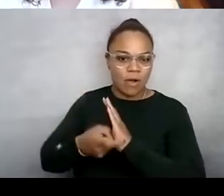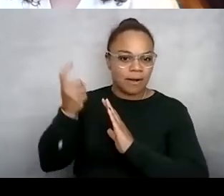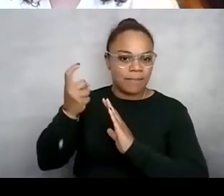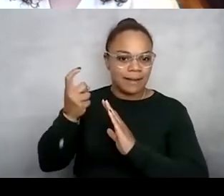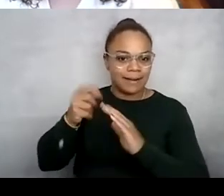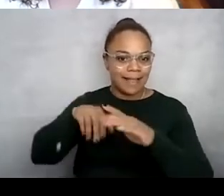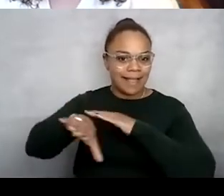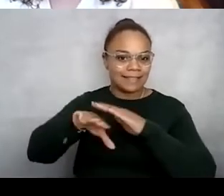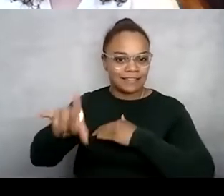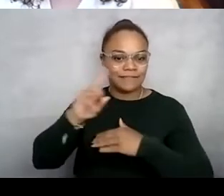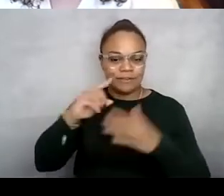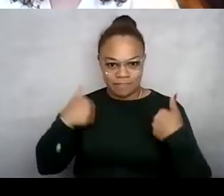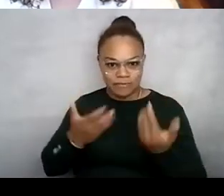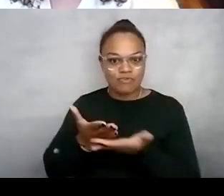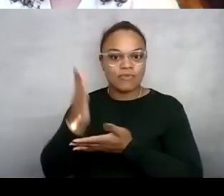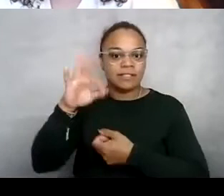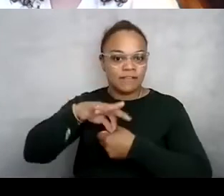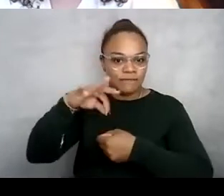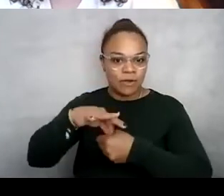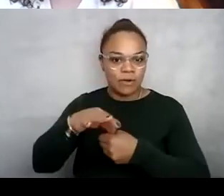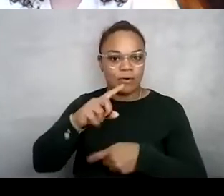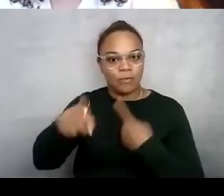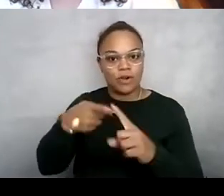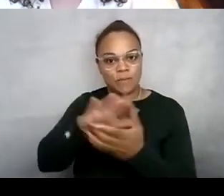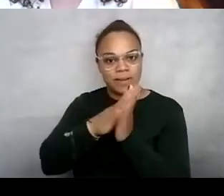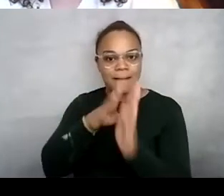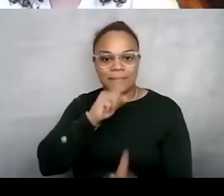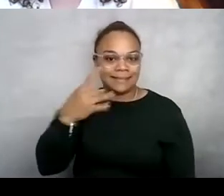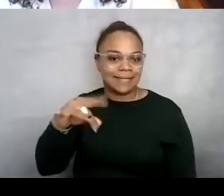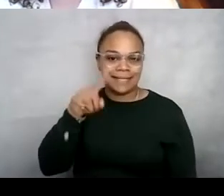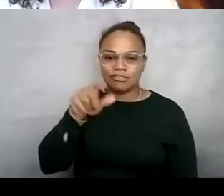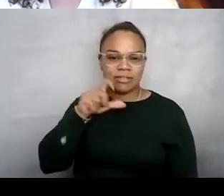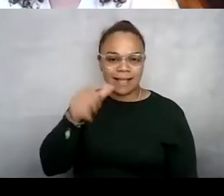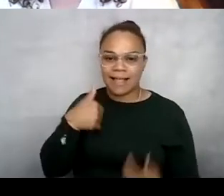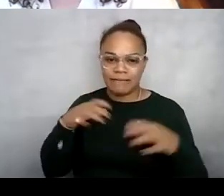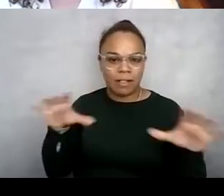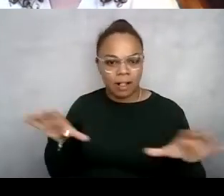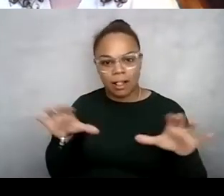the right to vote when you turn 18. You don't have to go through a lot of hoops and challenges. John Lewis.